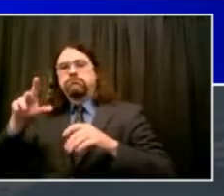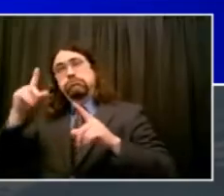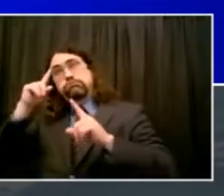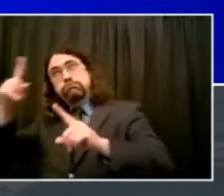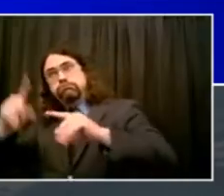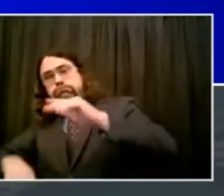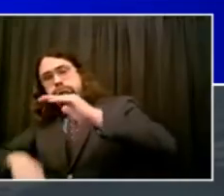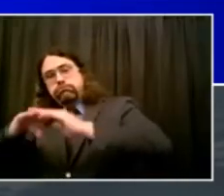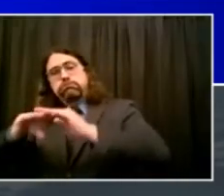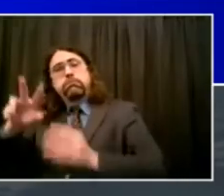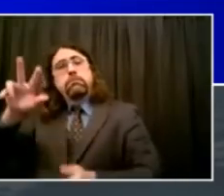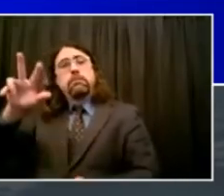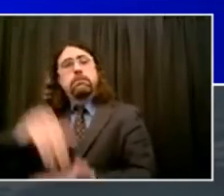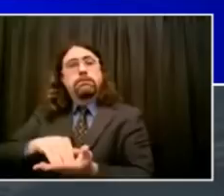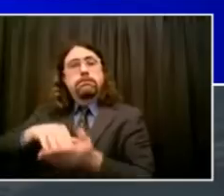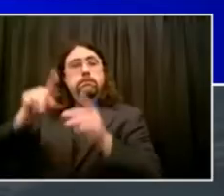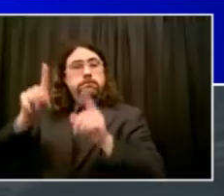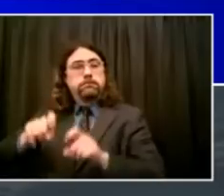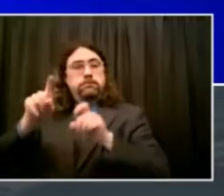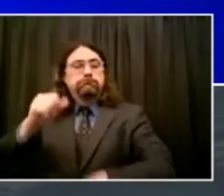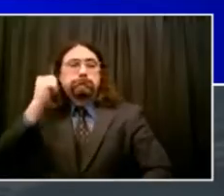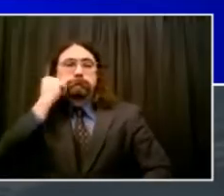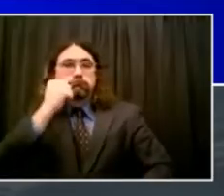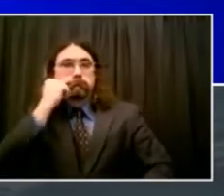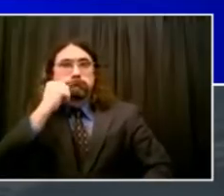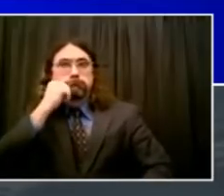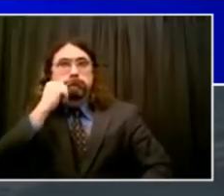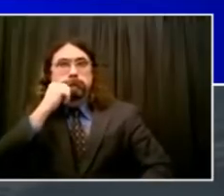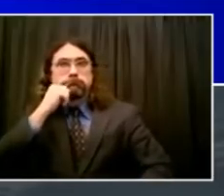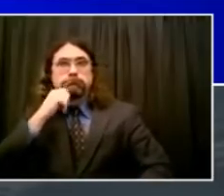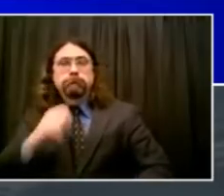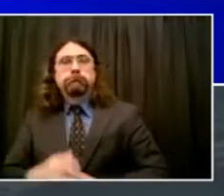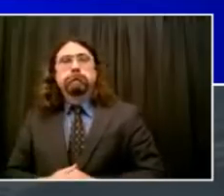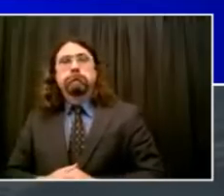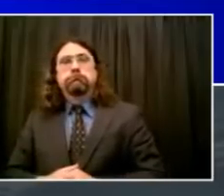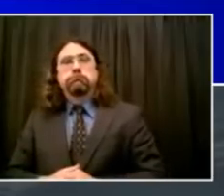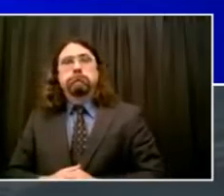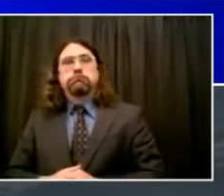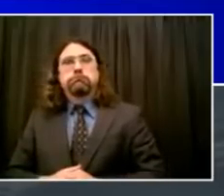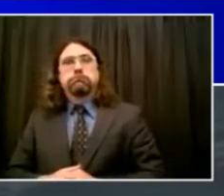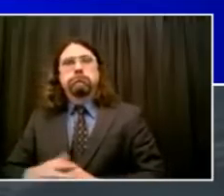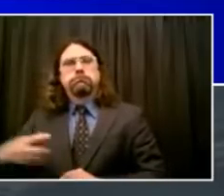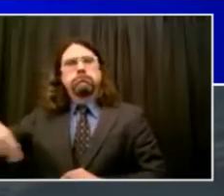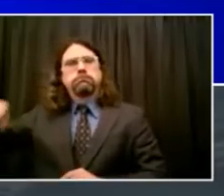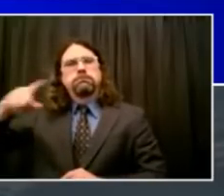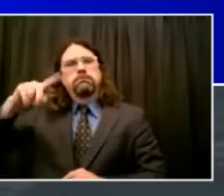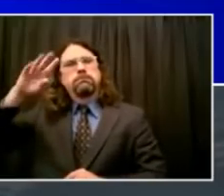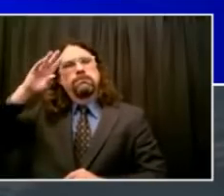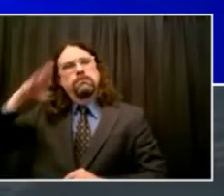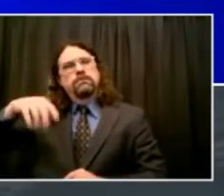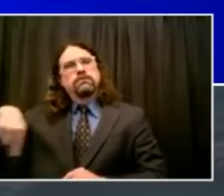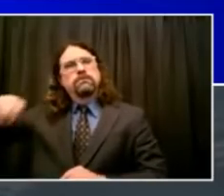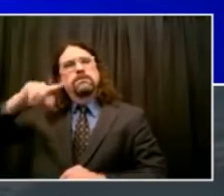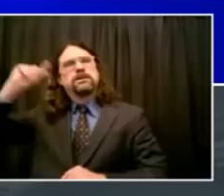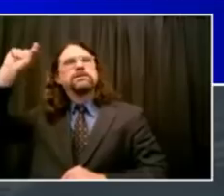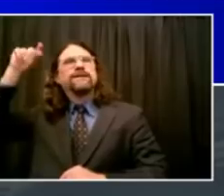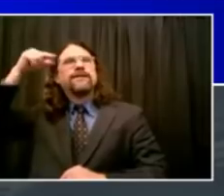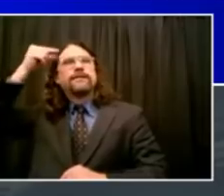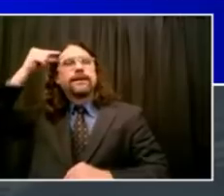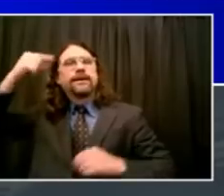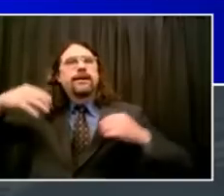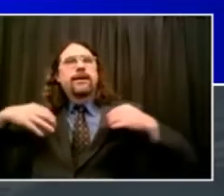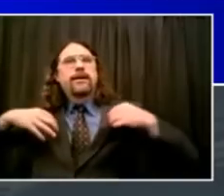our public health system, but the vast majority are private, nonprofit that we don't control, we don't regulate.